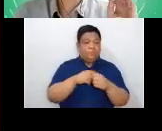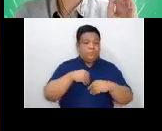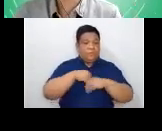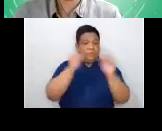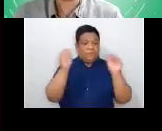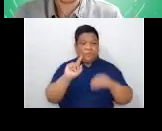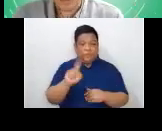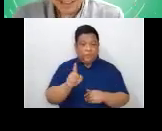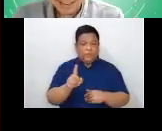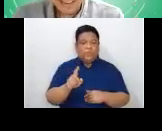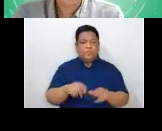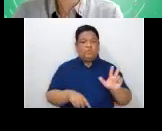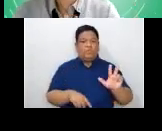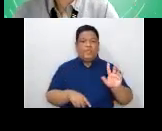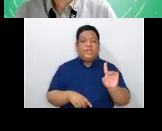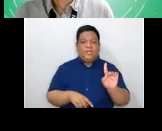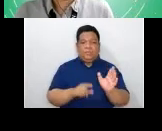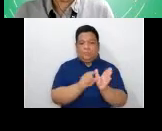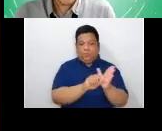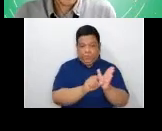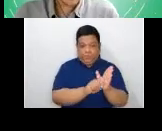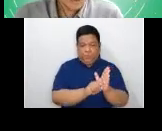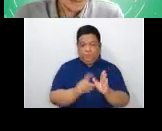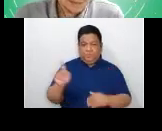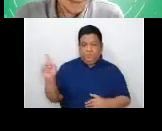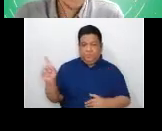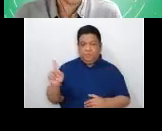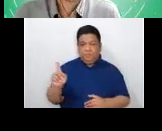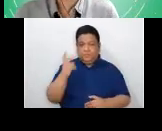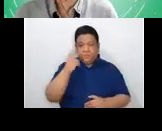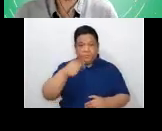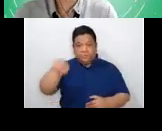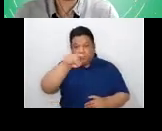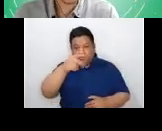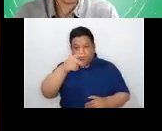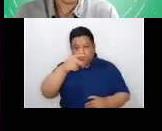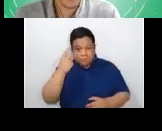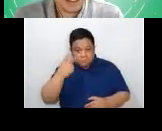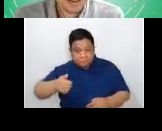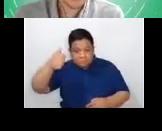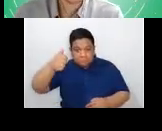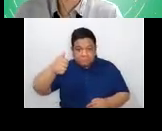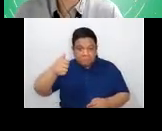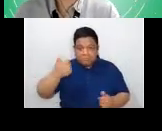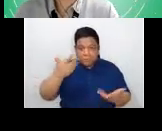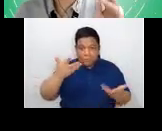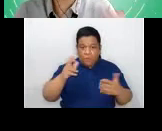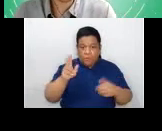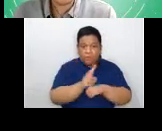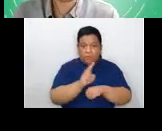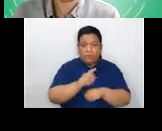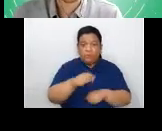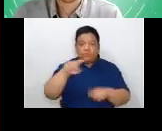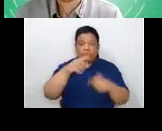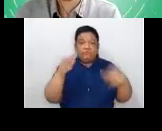is 3D printing. Can I get a thumbs up or any emoji that you'd like to use for anyone who has